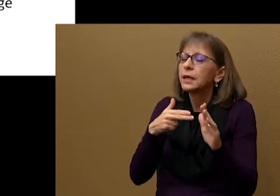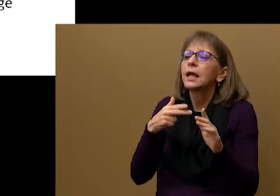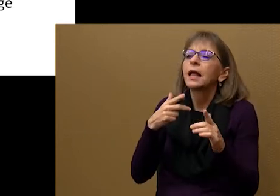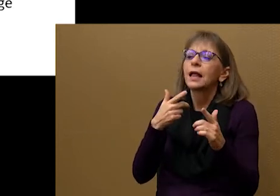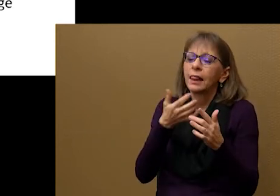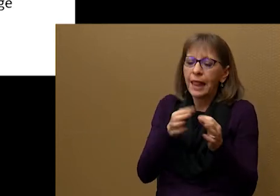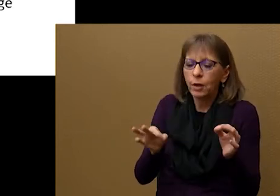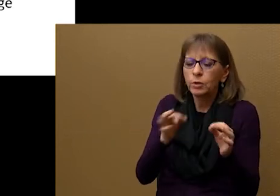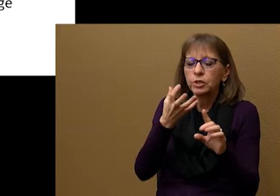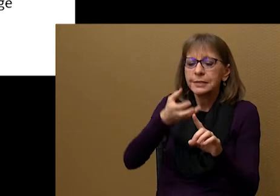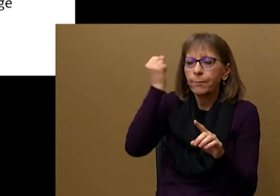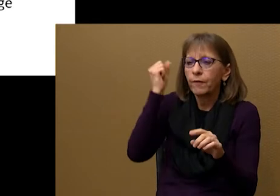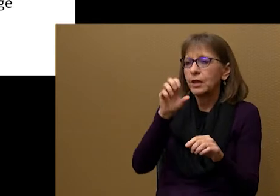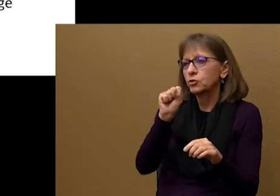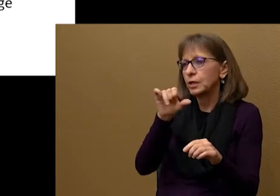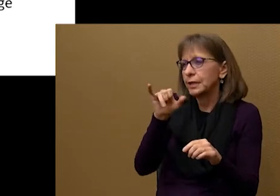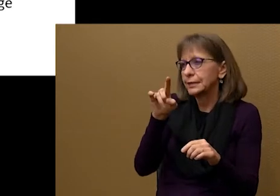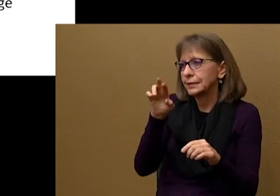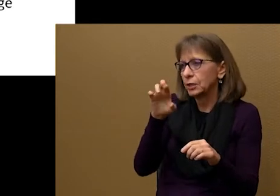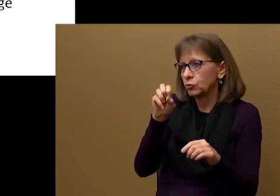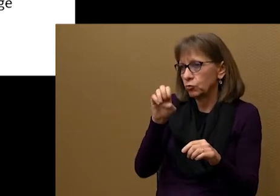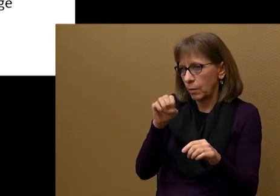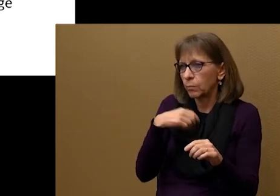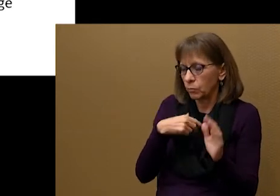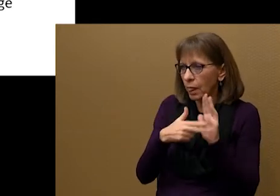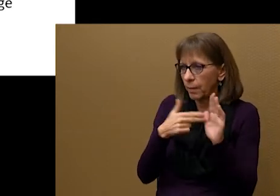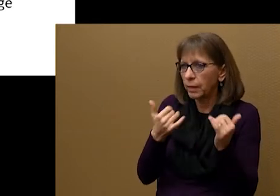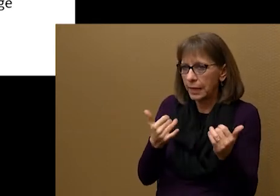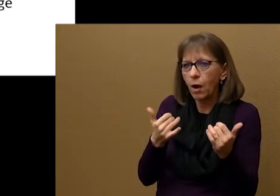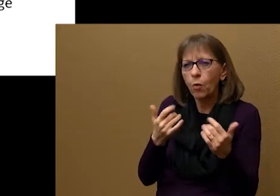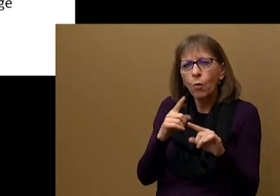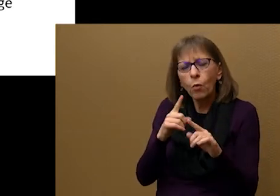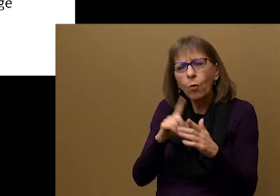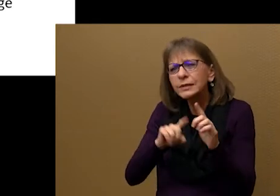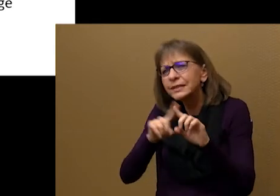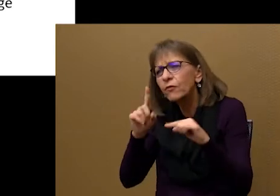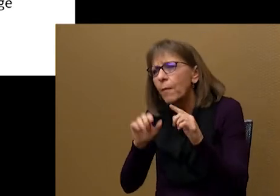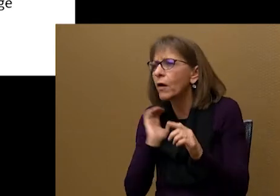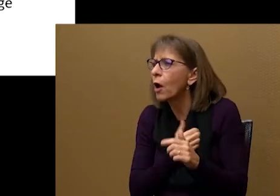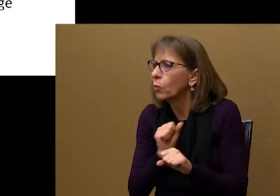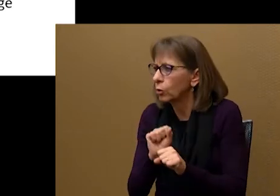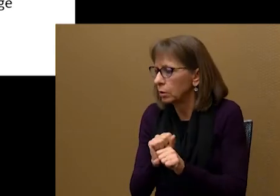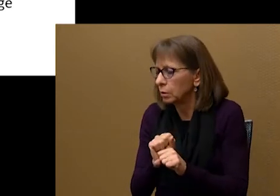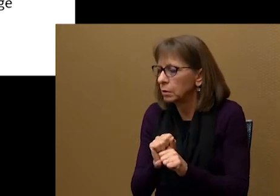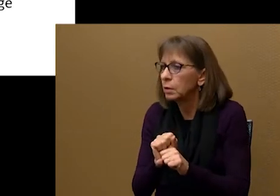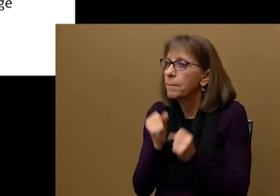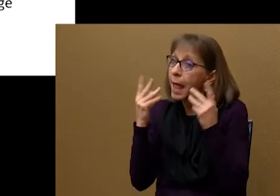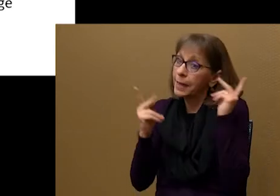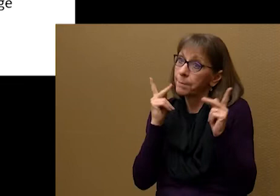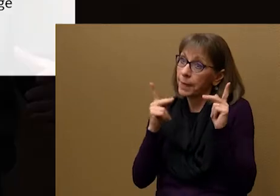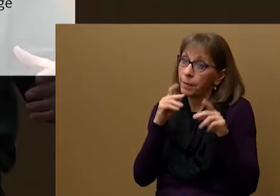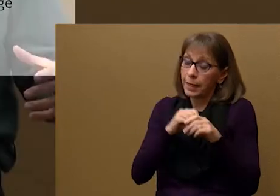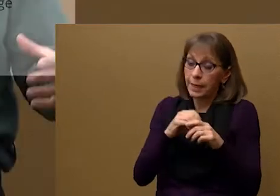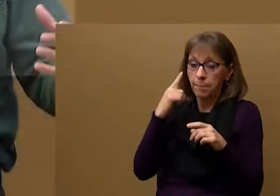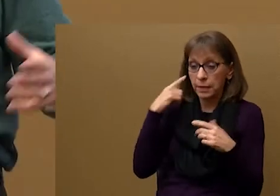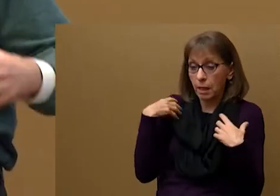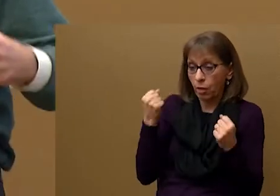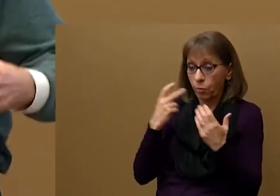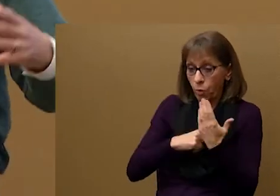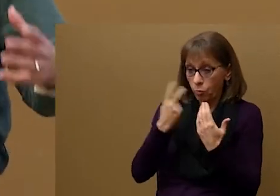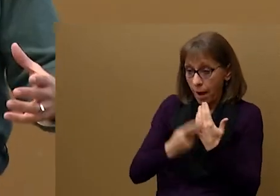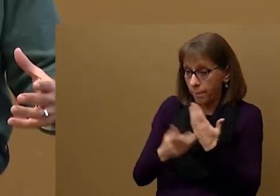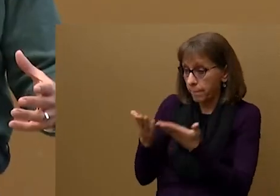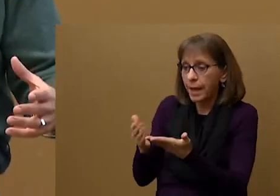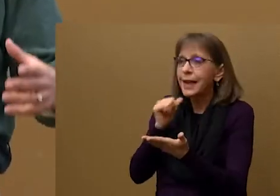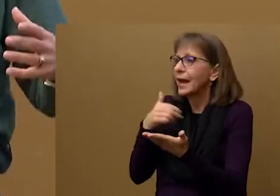language deprivation syndrome. And because what's different about our work, large numbers of the people we work with who are in